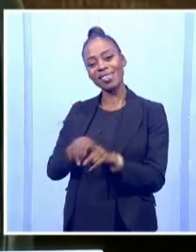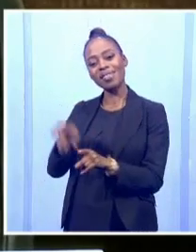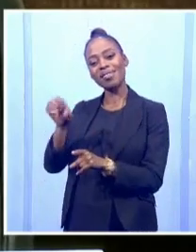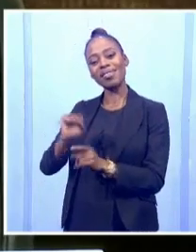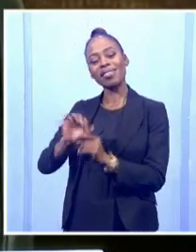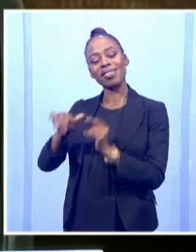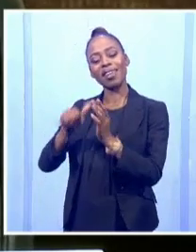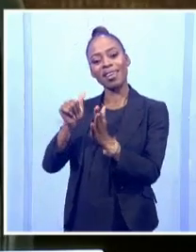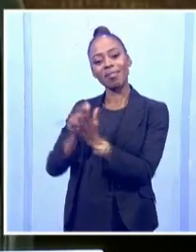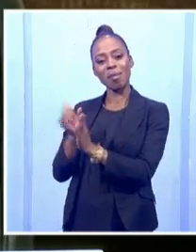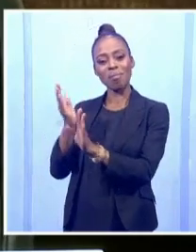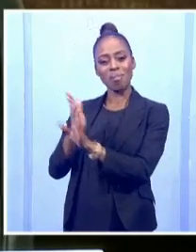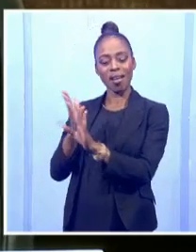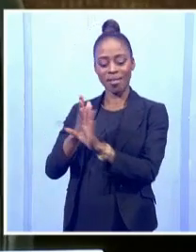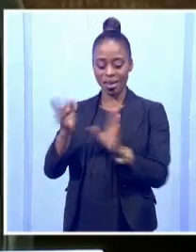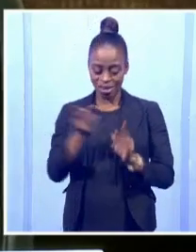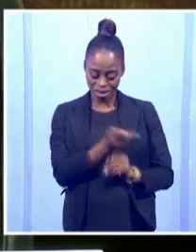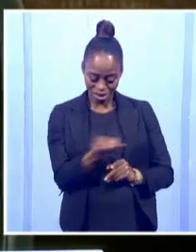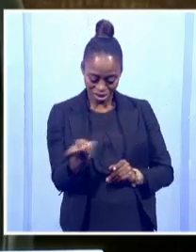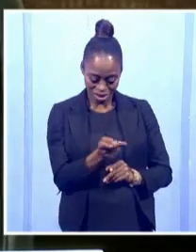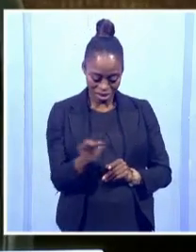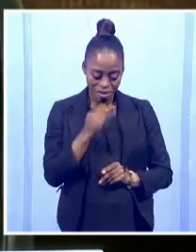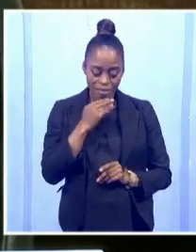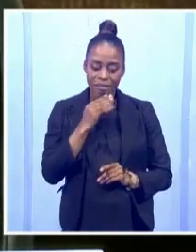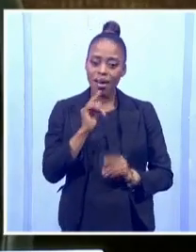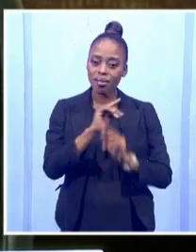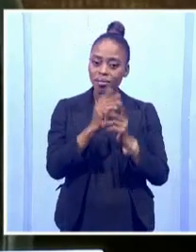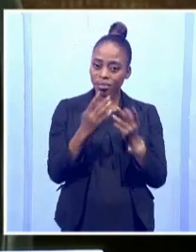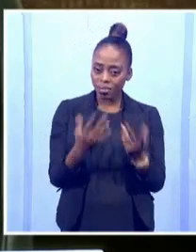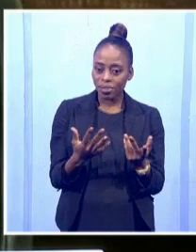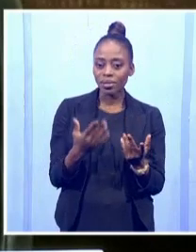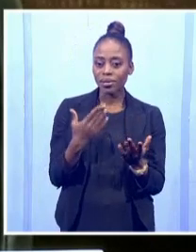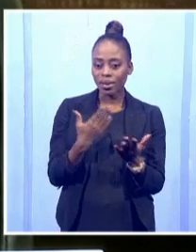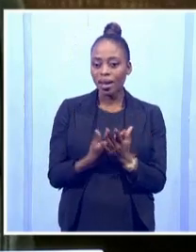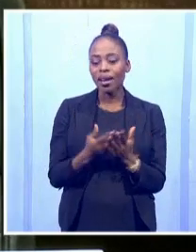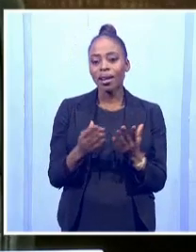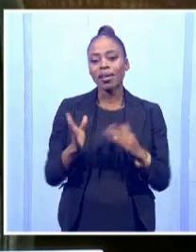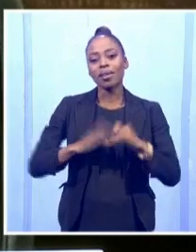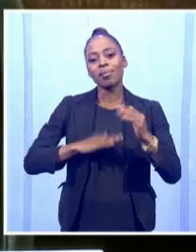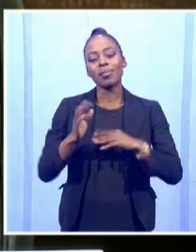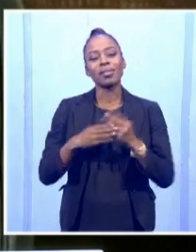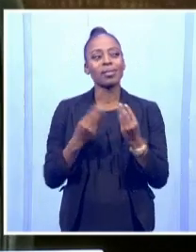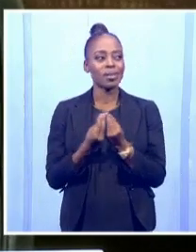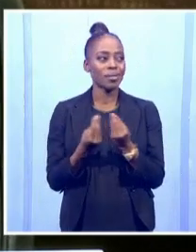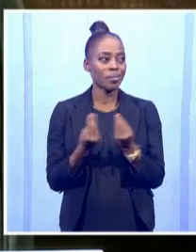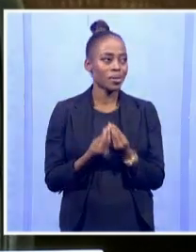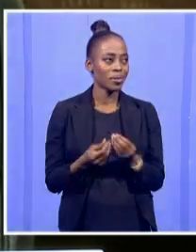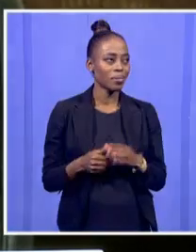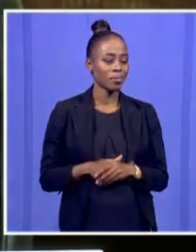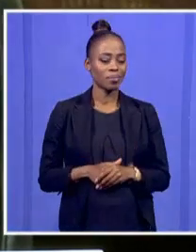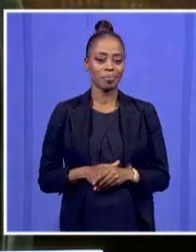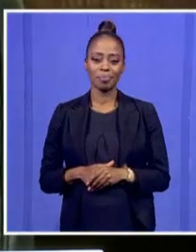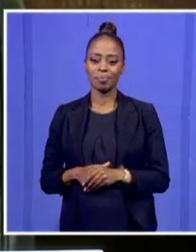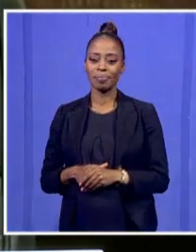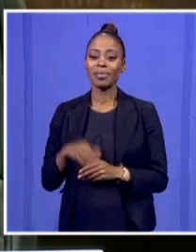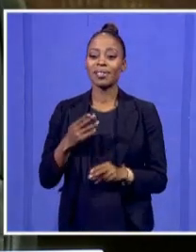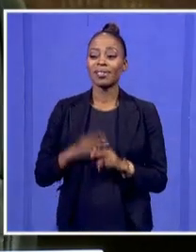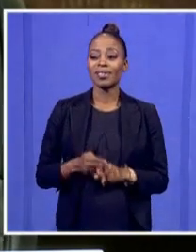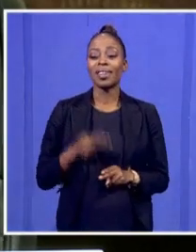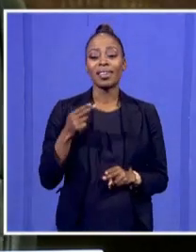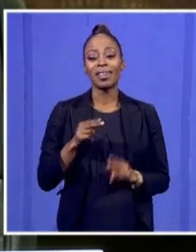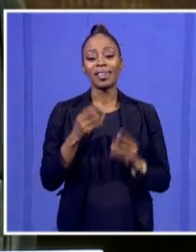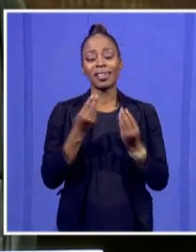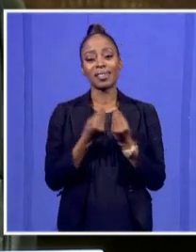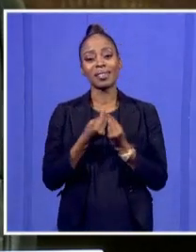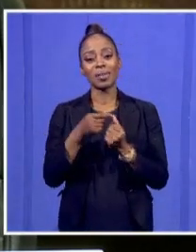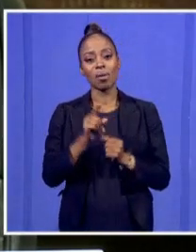It's unleashing that energy that my colleague and I want to do. Finally, for